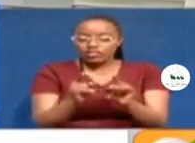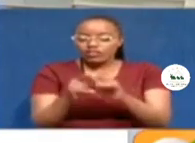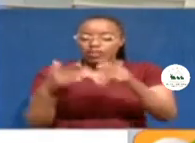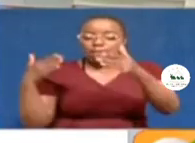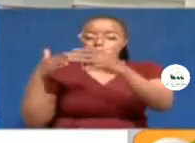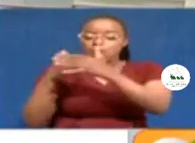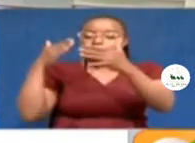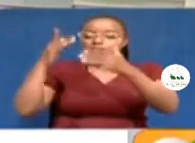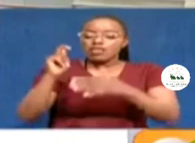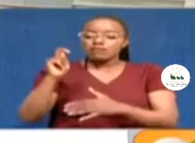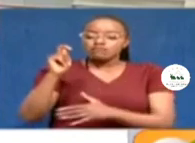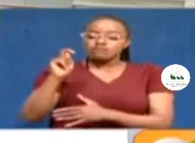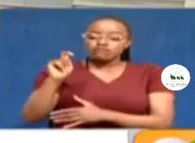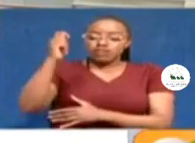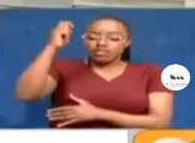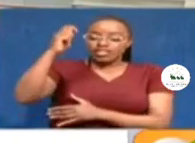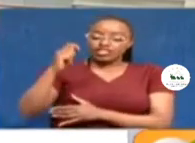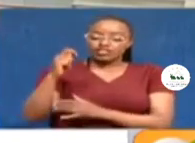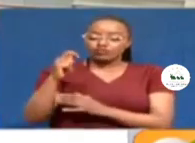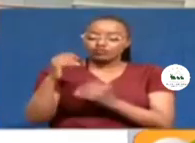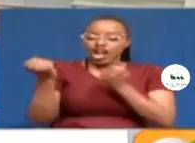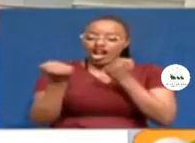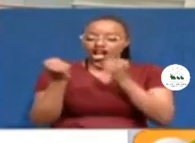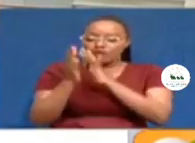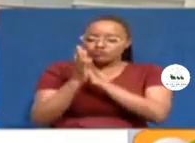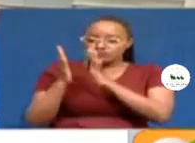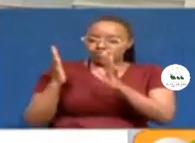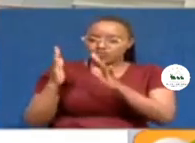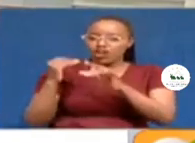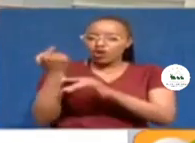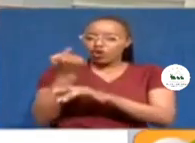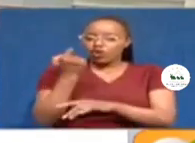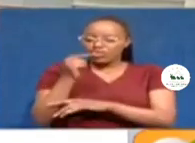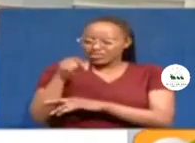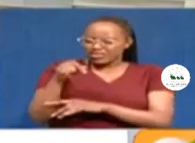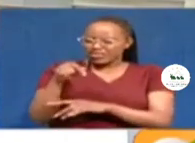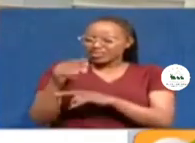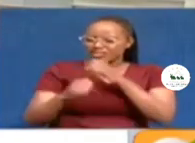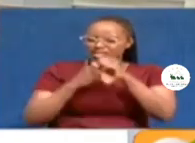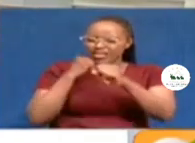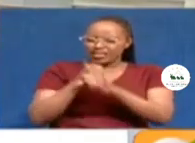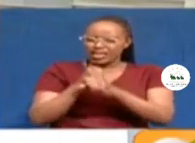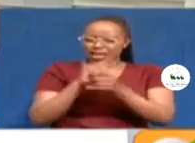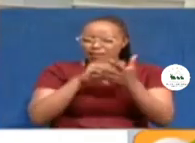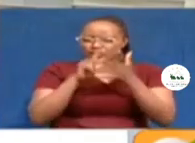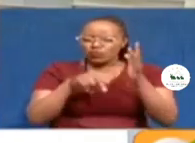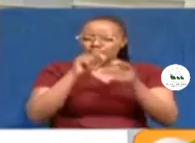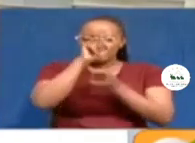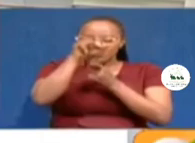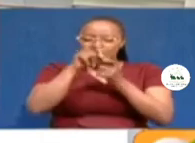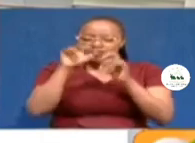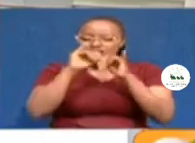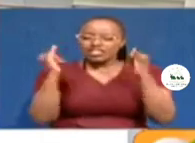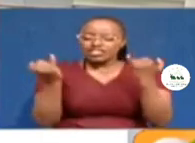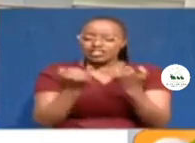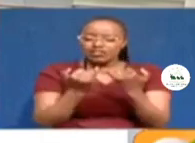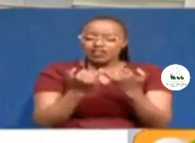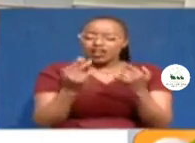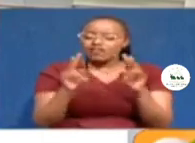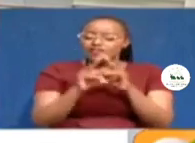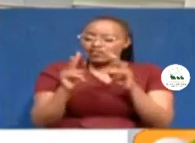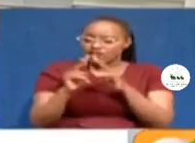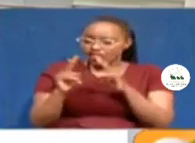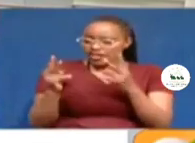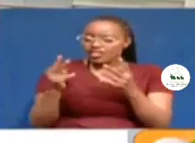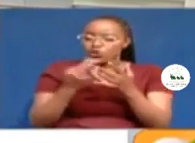disrupt the presidential motorcade only earlier this year. Certain institutions are